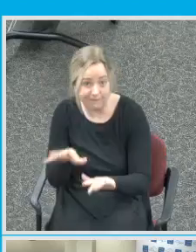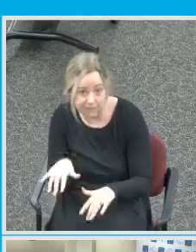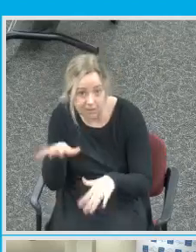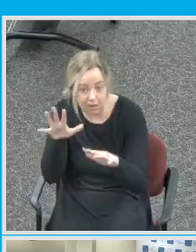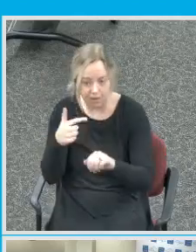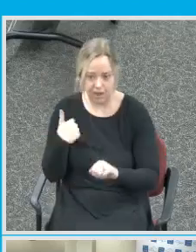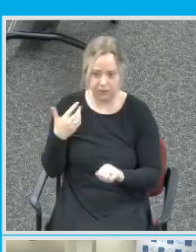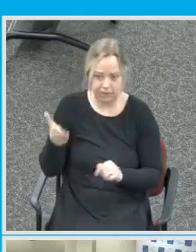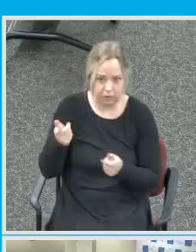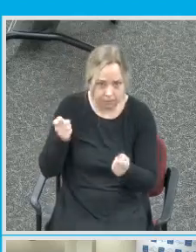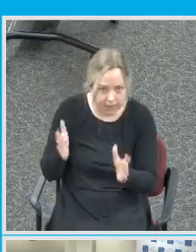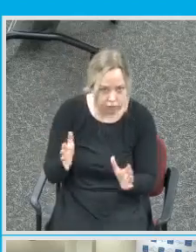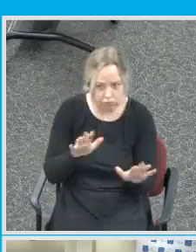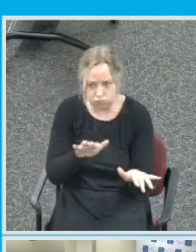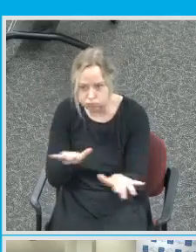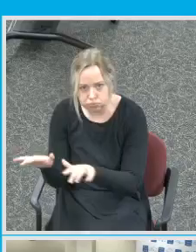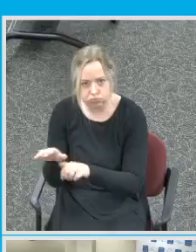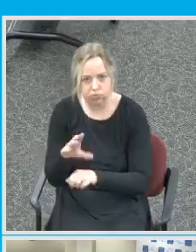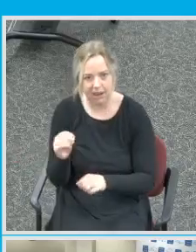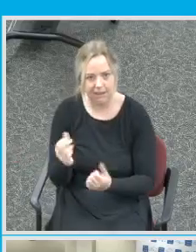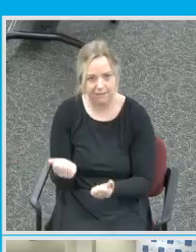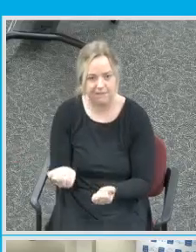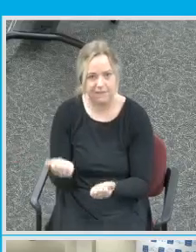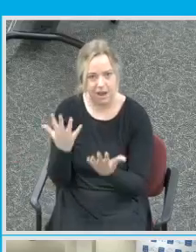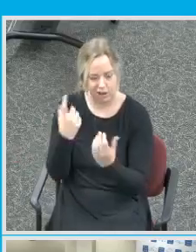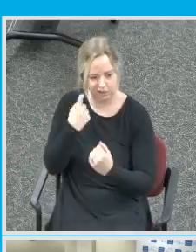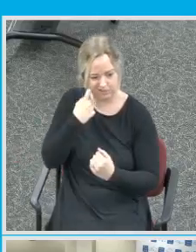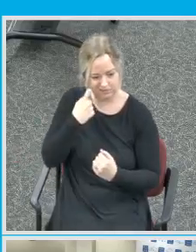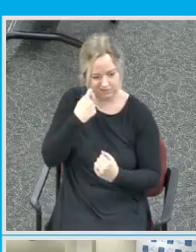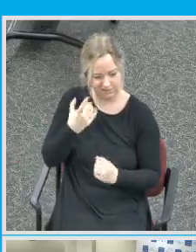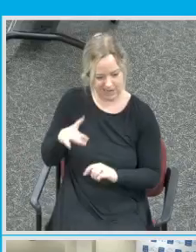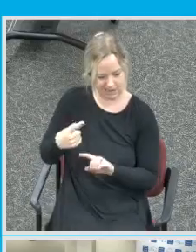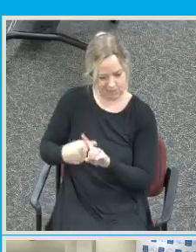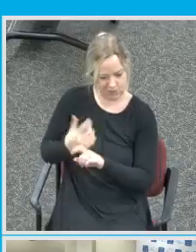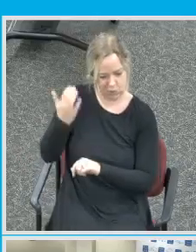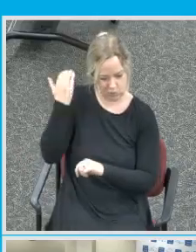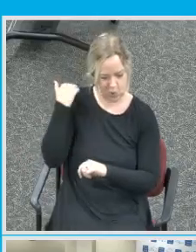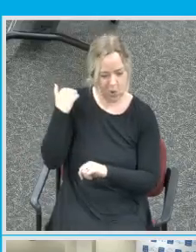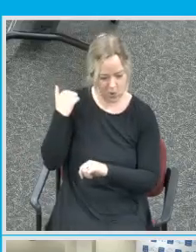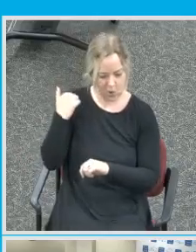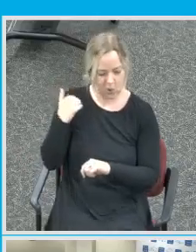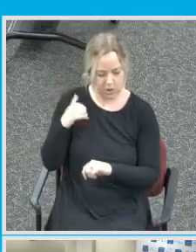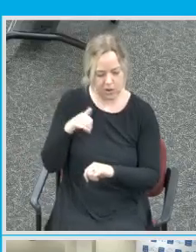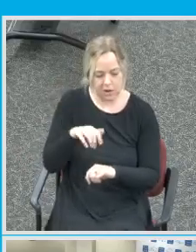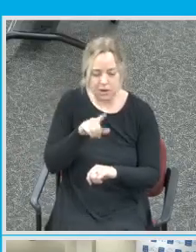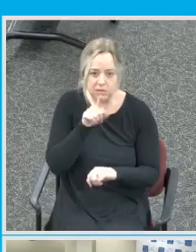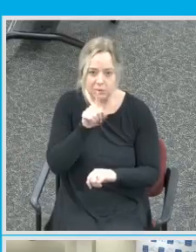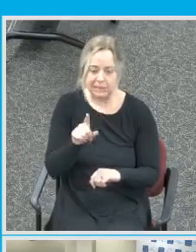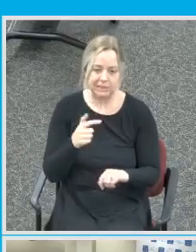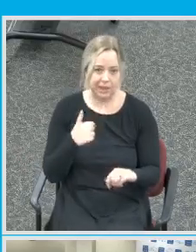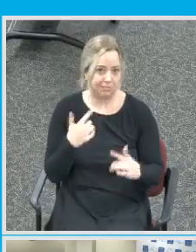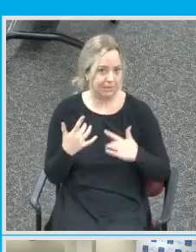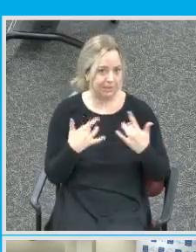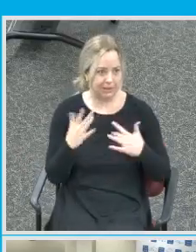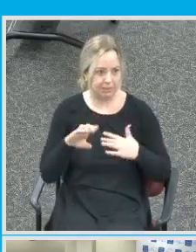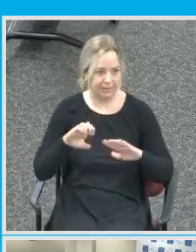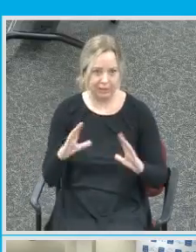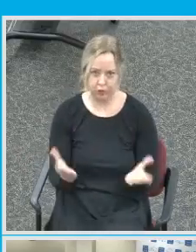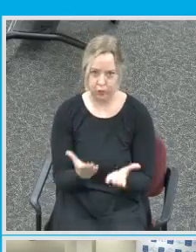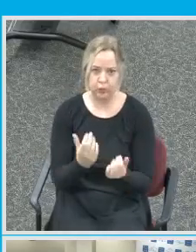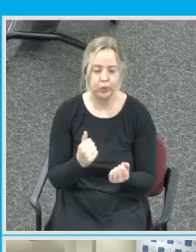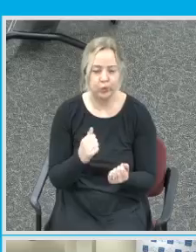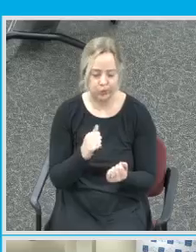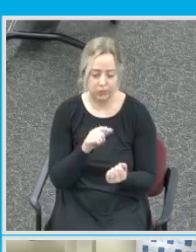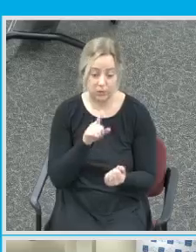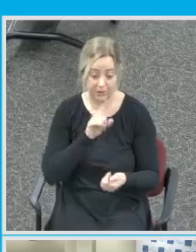in the Marshall Fire, moved back here about 18 months ago, and am new in this position about 3 months. So very excited here.